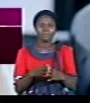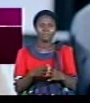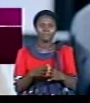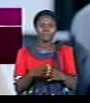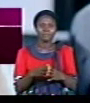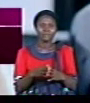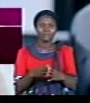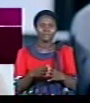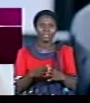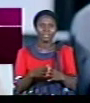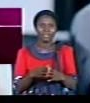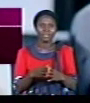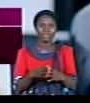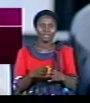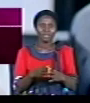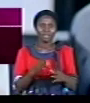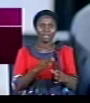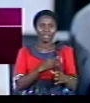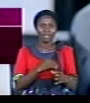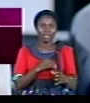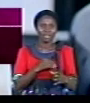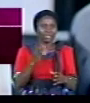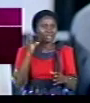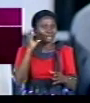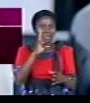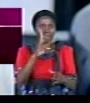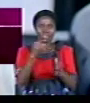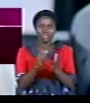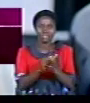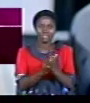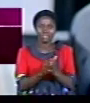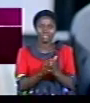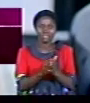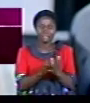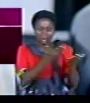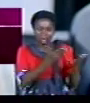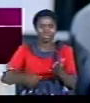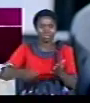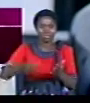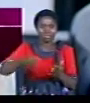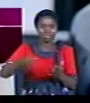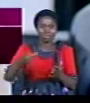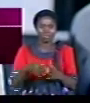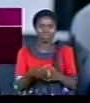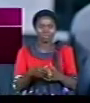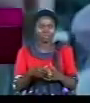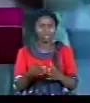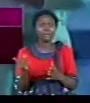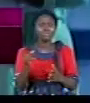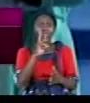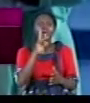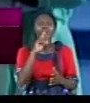she said, go to the house, bring the bag. I said, where are you?